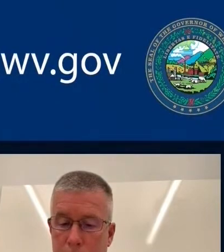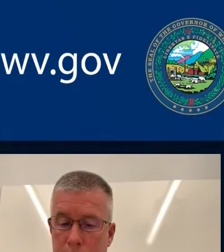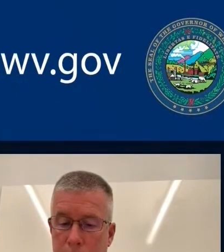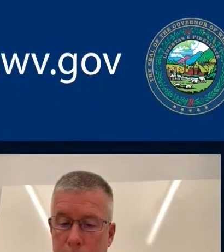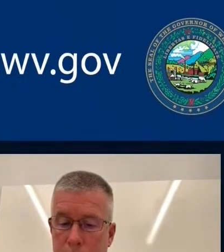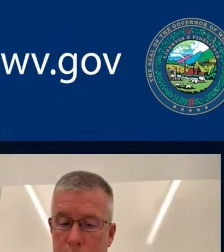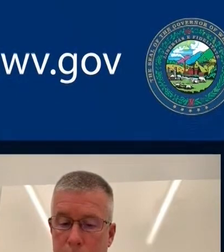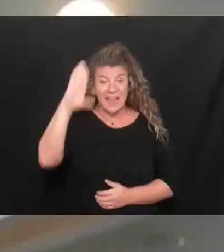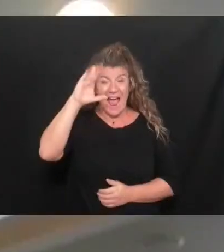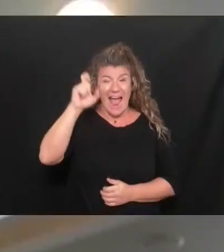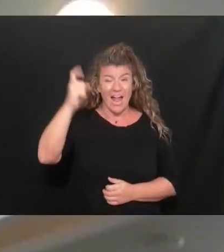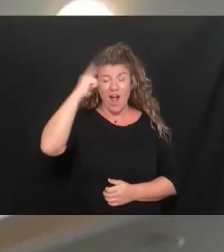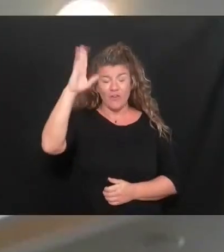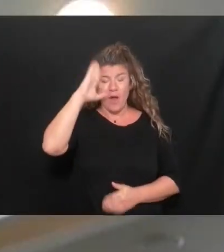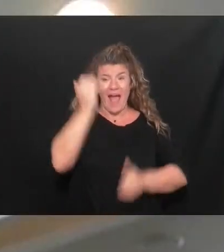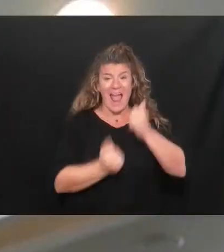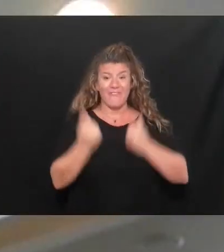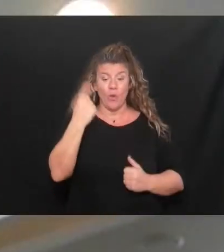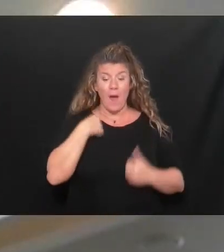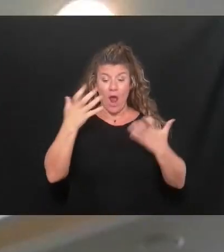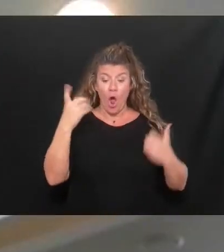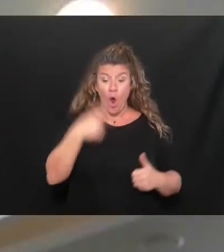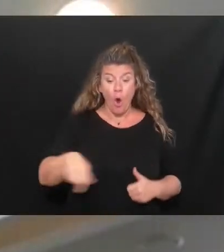Hi, Governor. Hi, everyone. Hope you're all doing well.